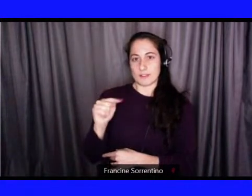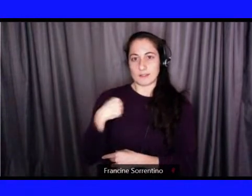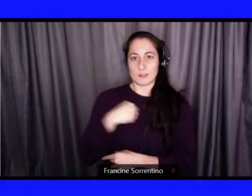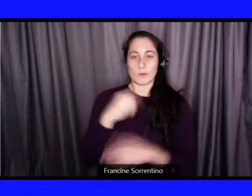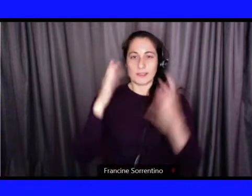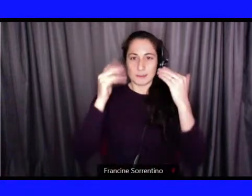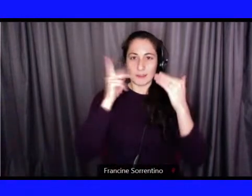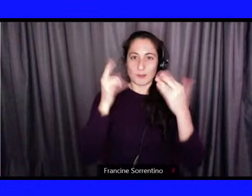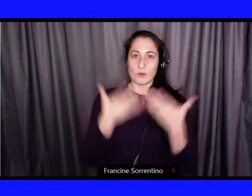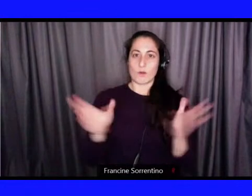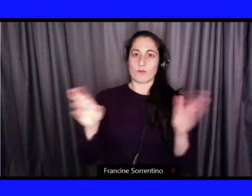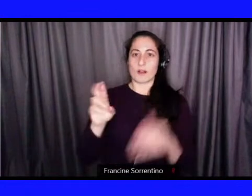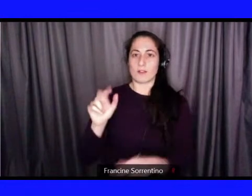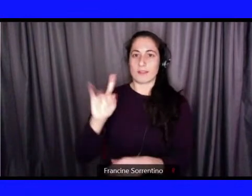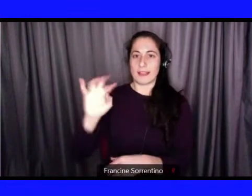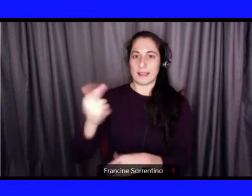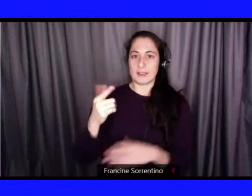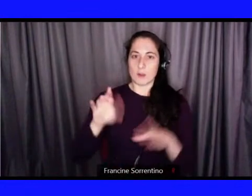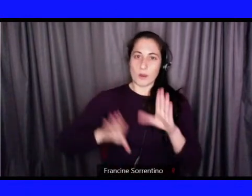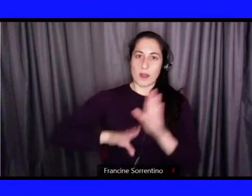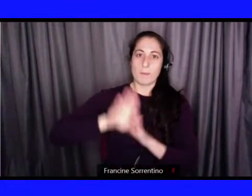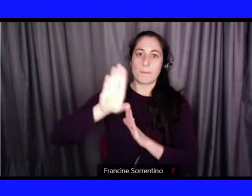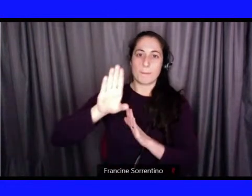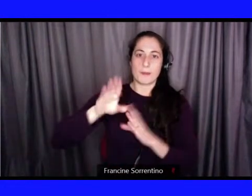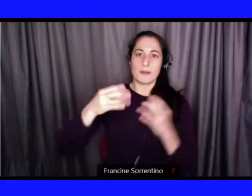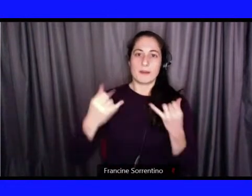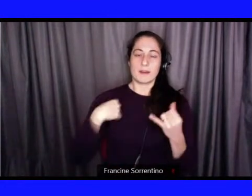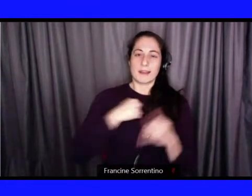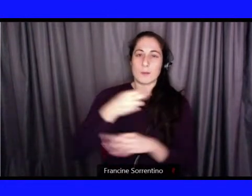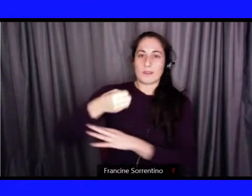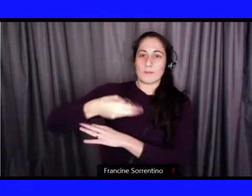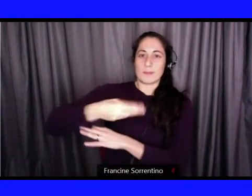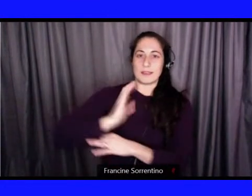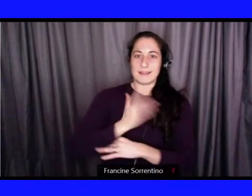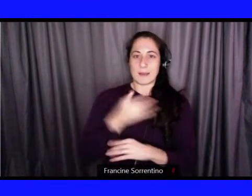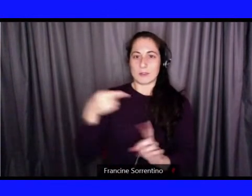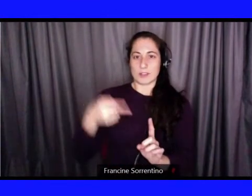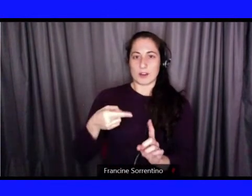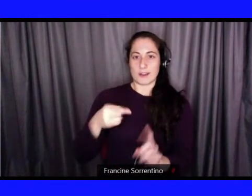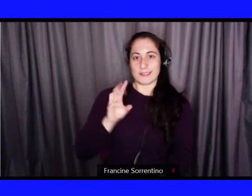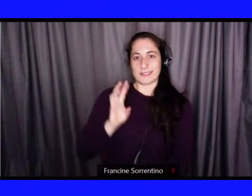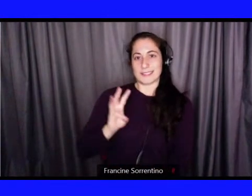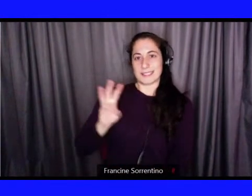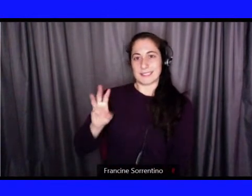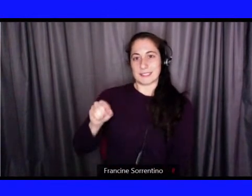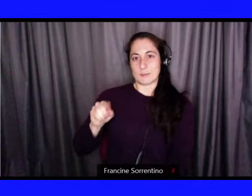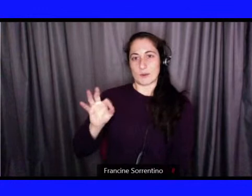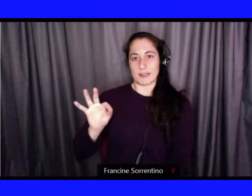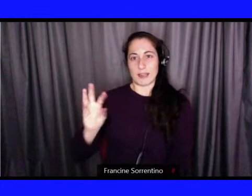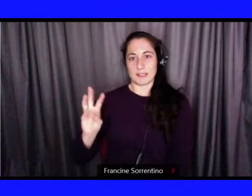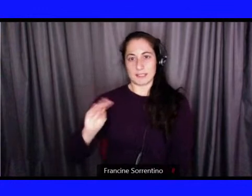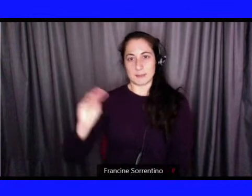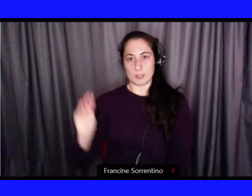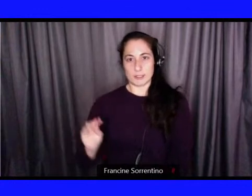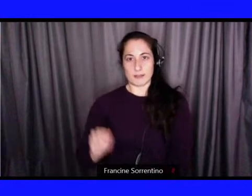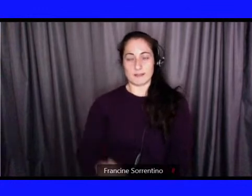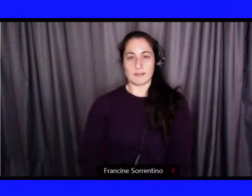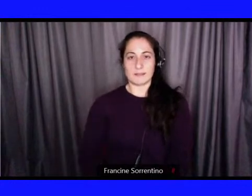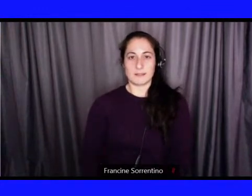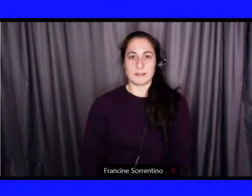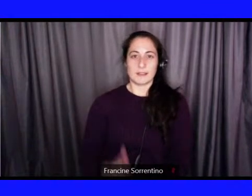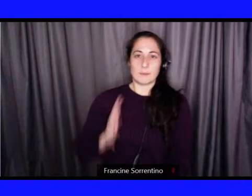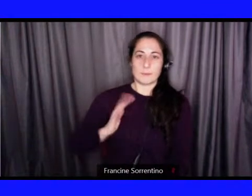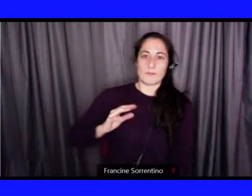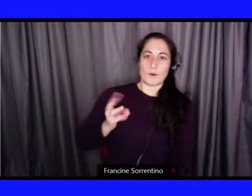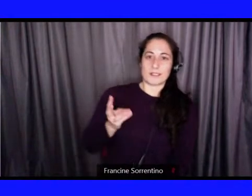my chart activations, can't believe that last year our goal was 25%, and we've clearly blown that out